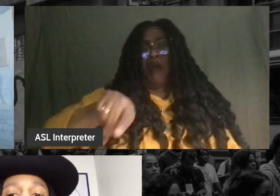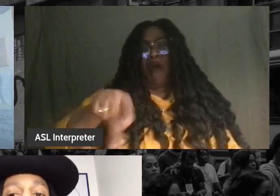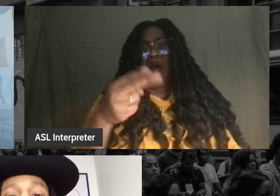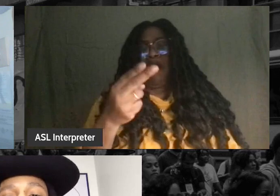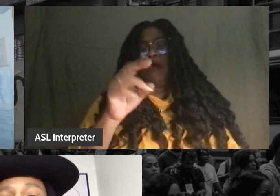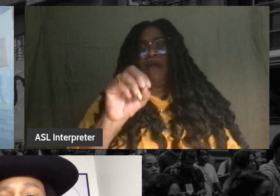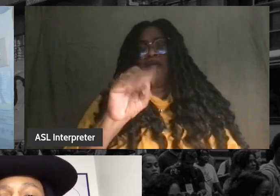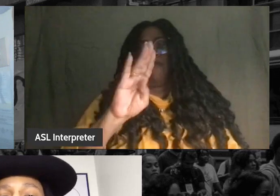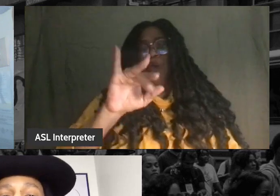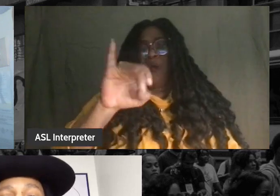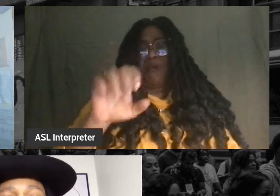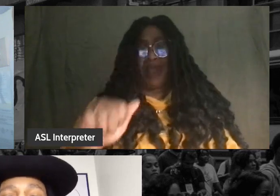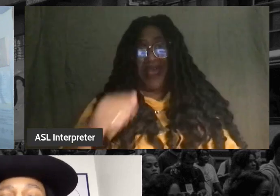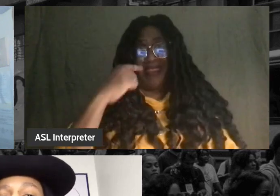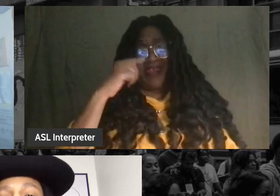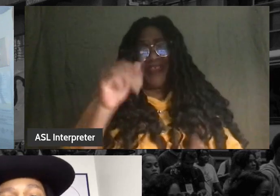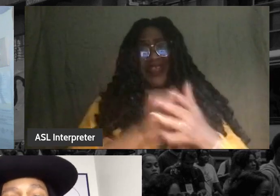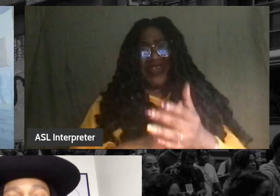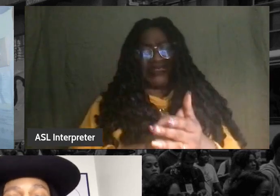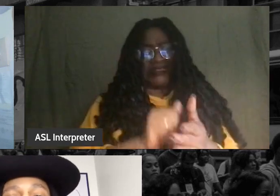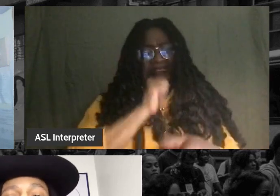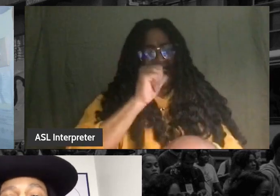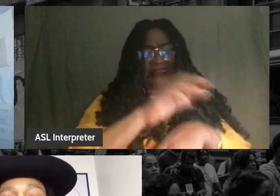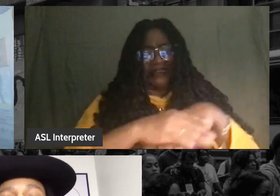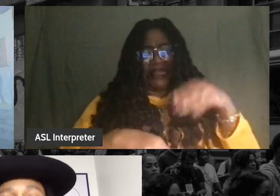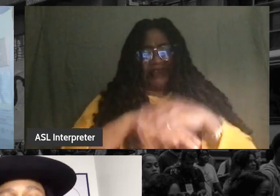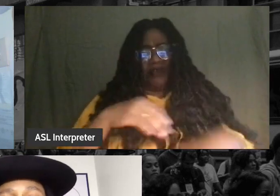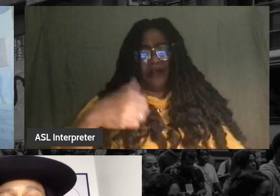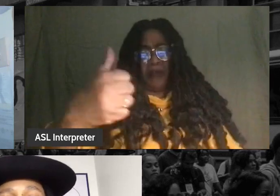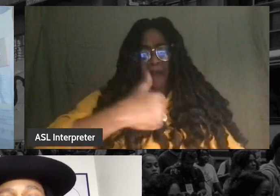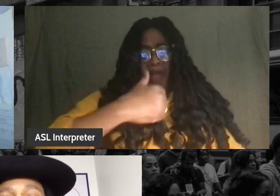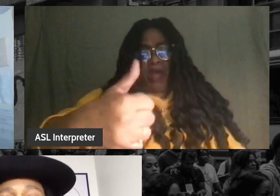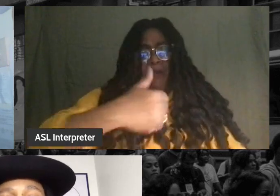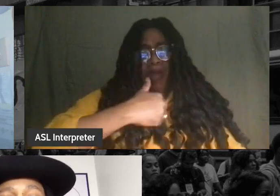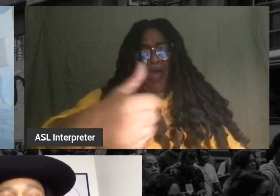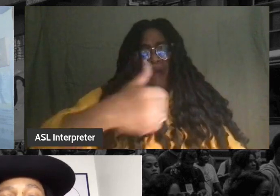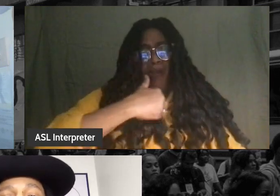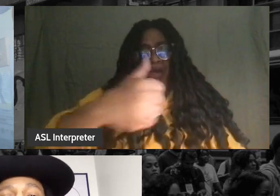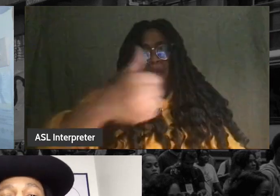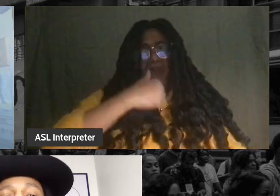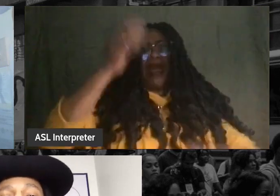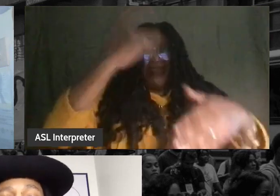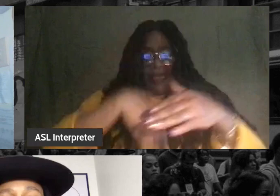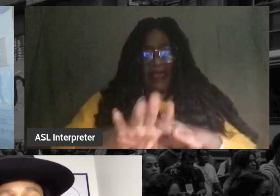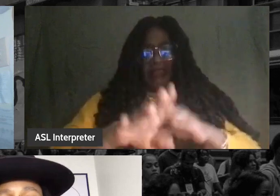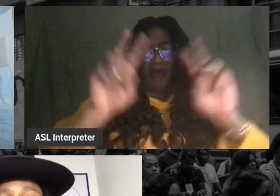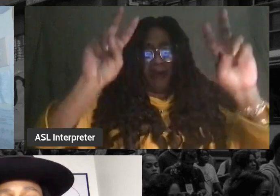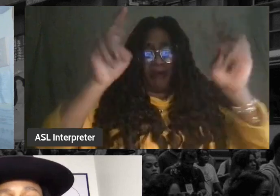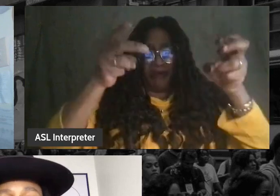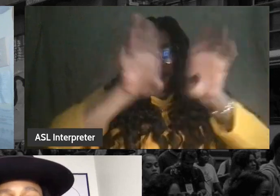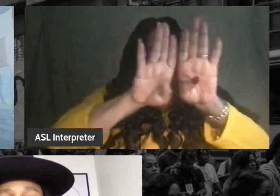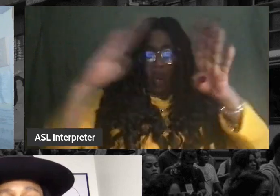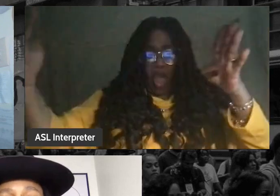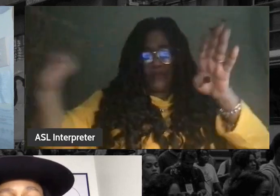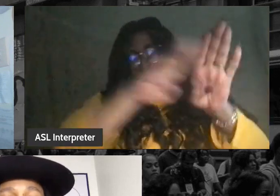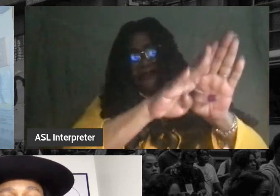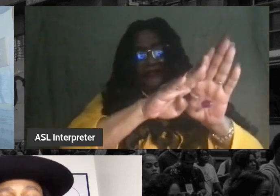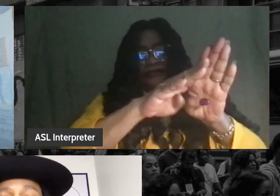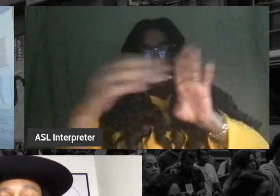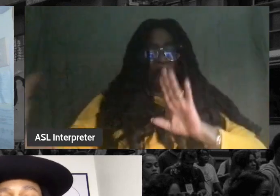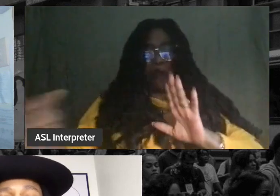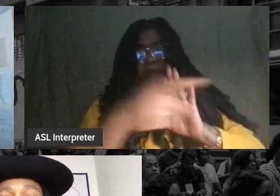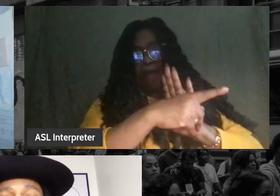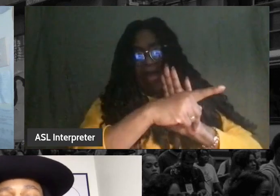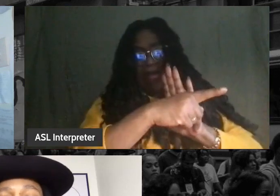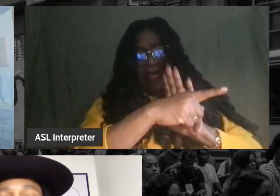more uncomfortable for me to have to keep going back into the closet every time I went through the barbershop. So I